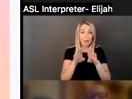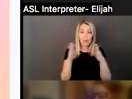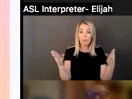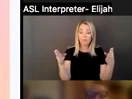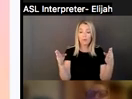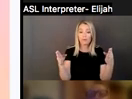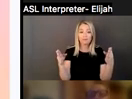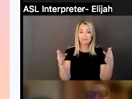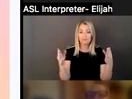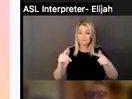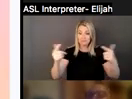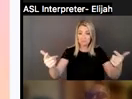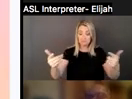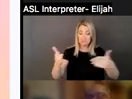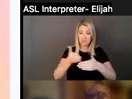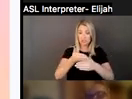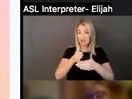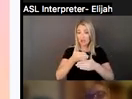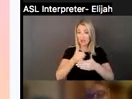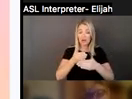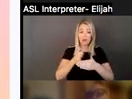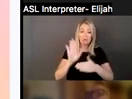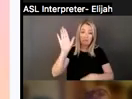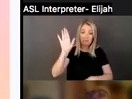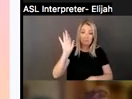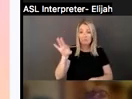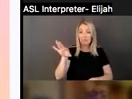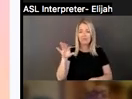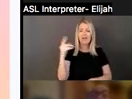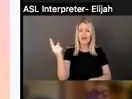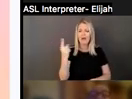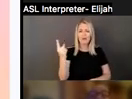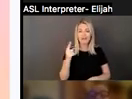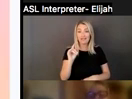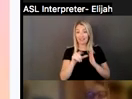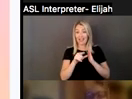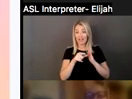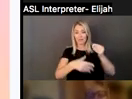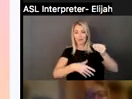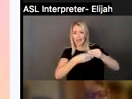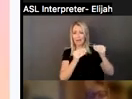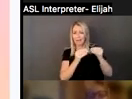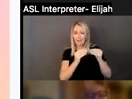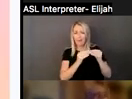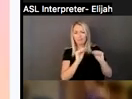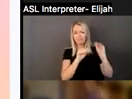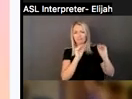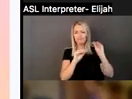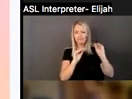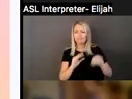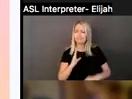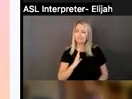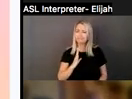reminding folks that you can always come back to this space. You can add more in later. And,